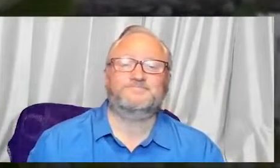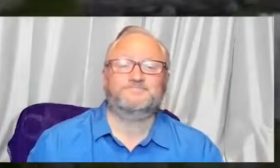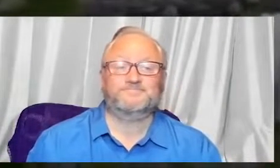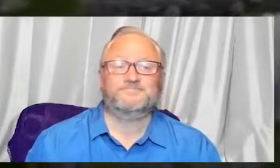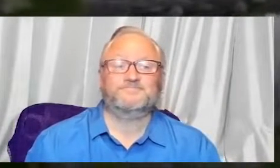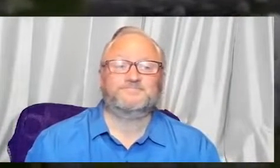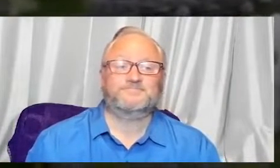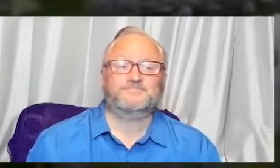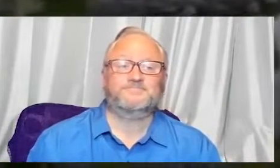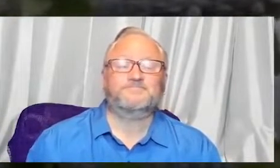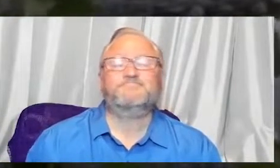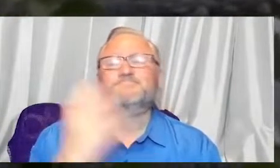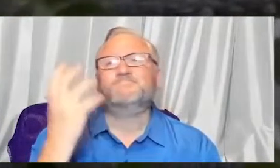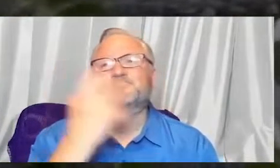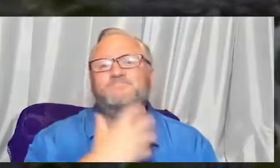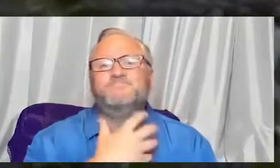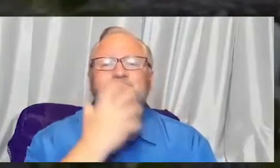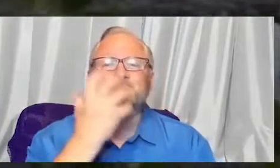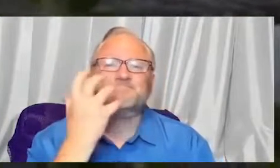life. Whoa.